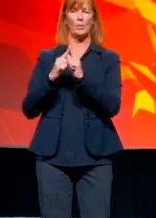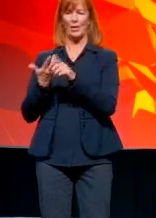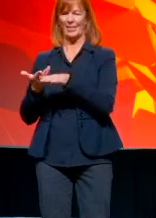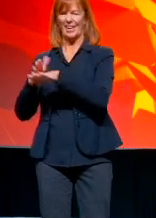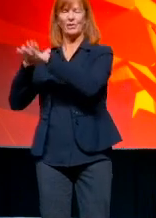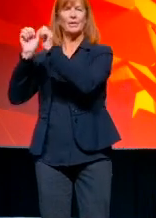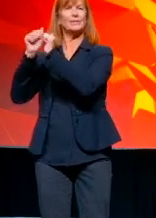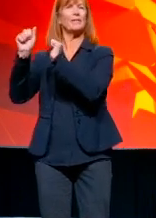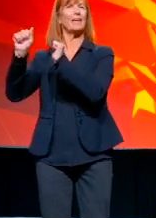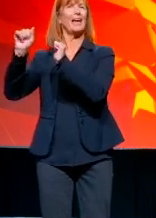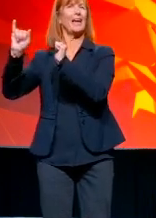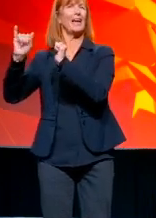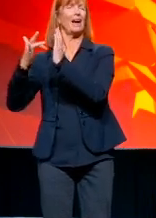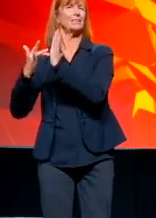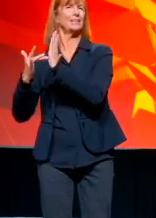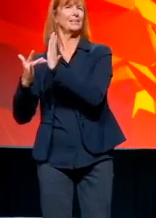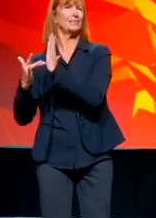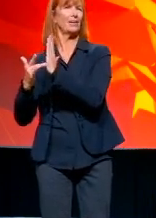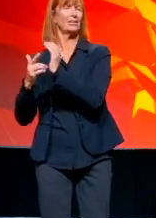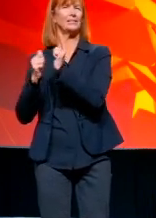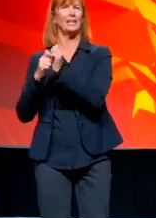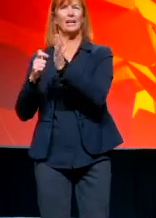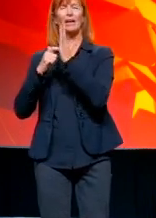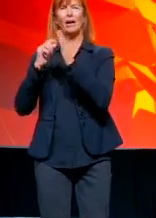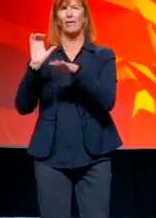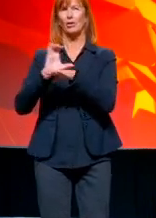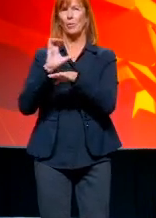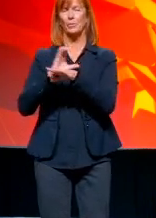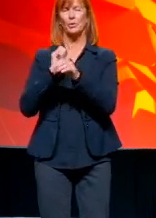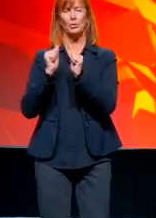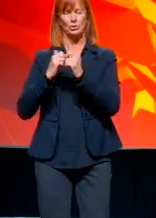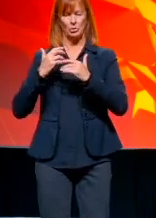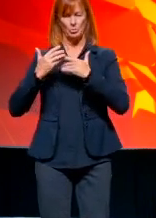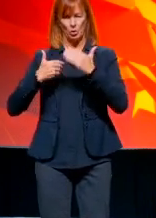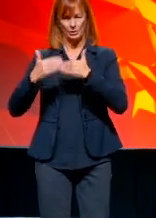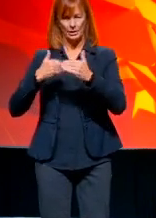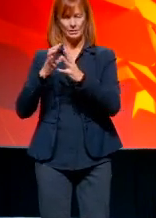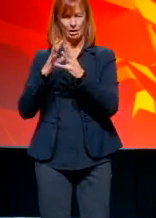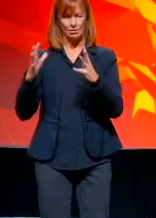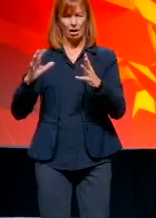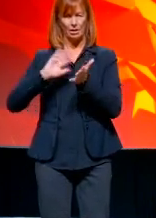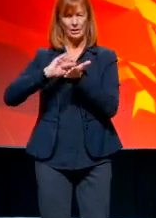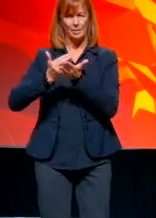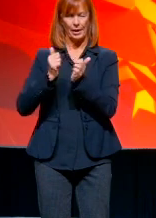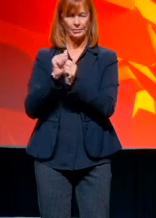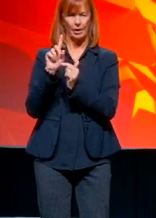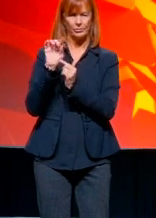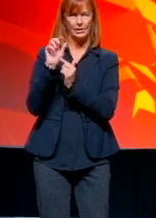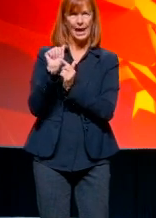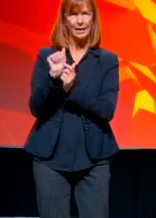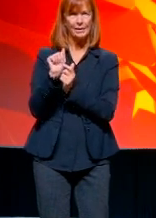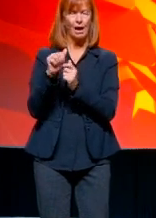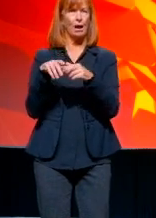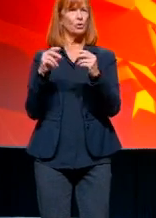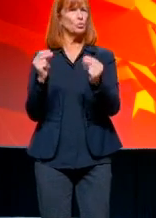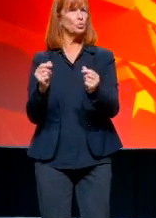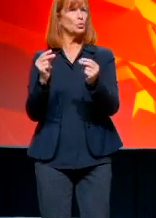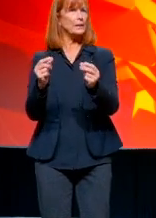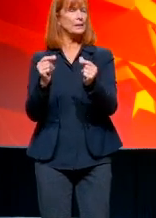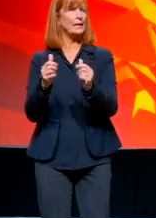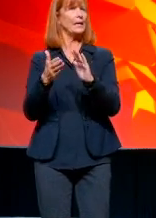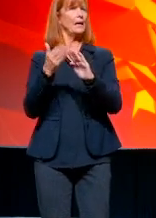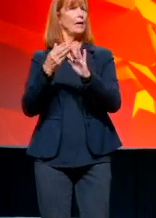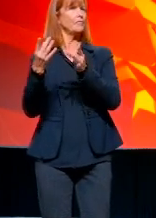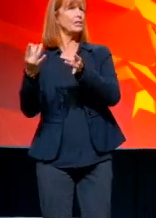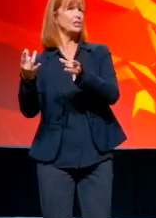of enabling computers to process large amount of data and carry out very complex calculations and quickly and efficiently with